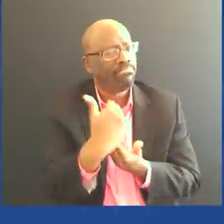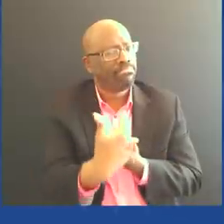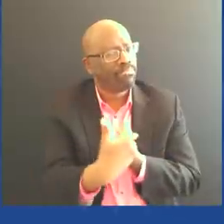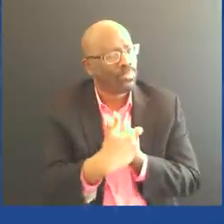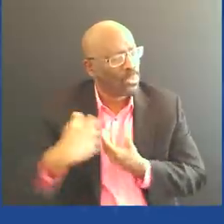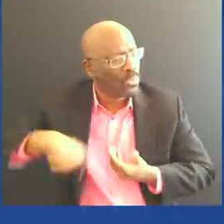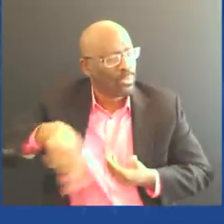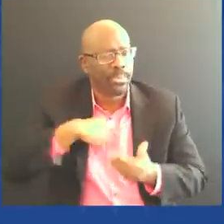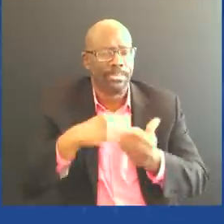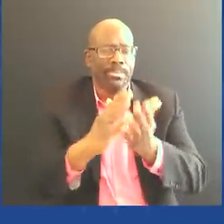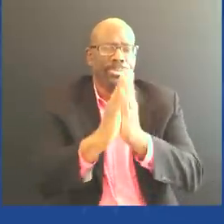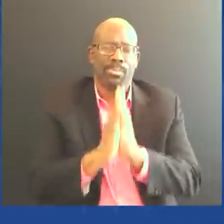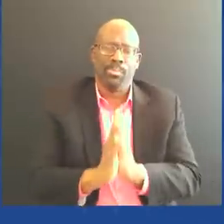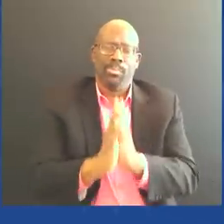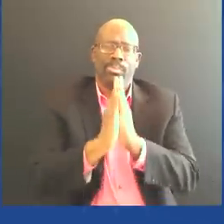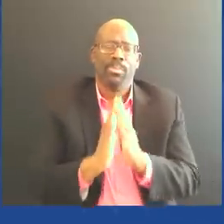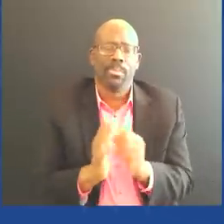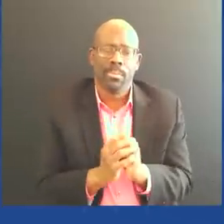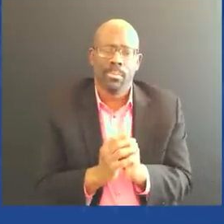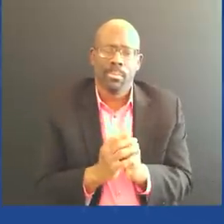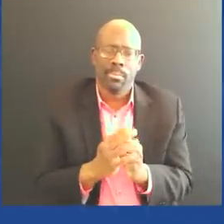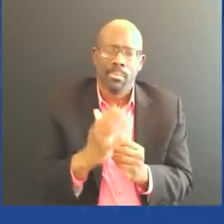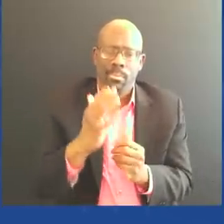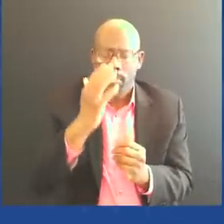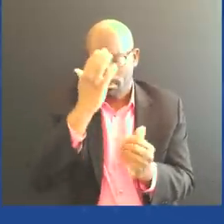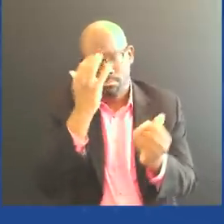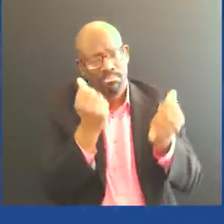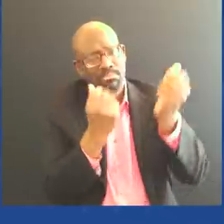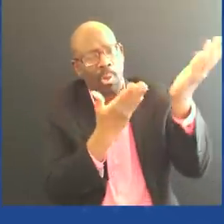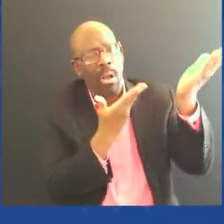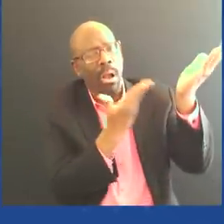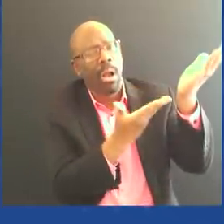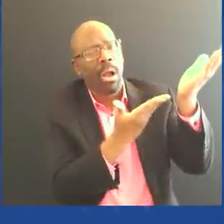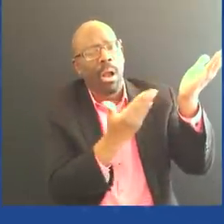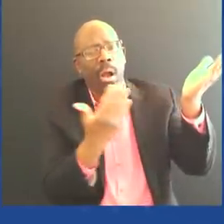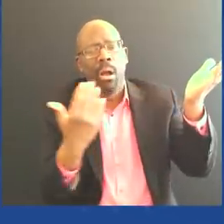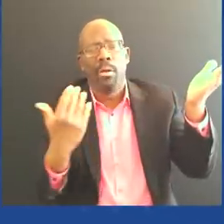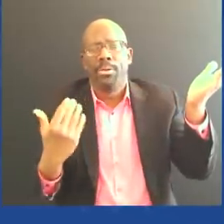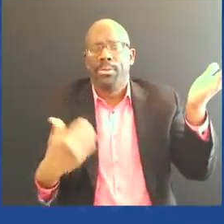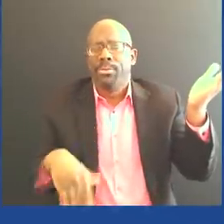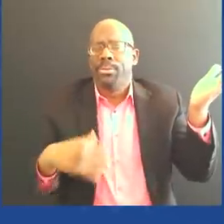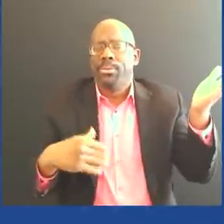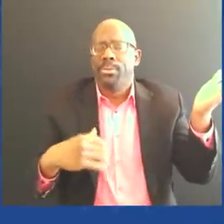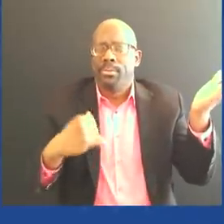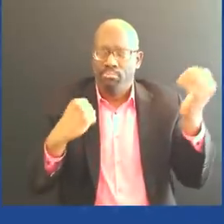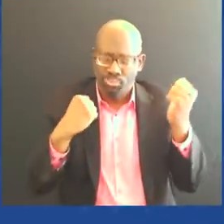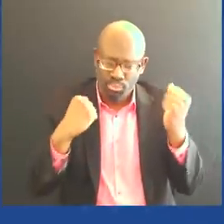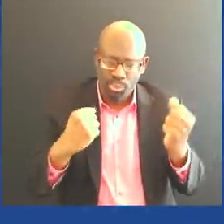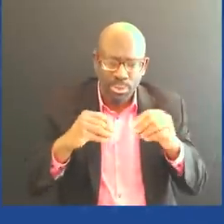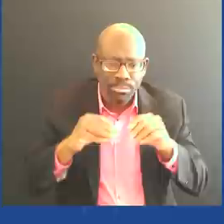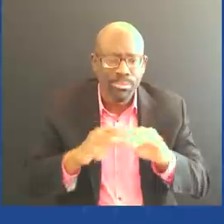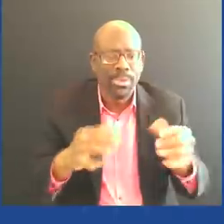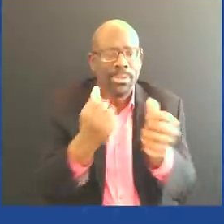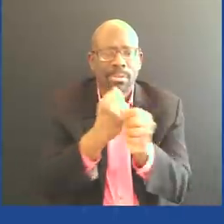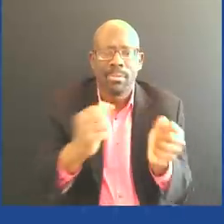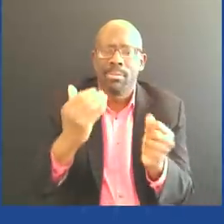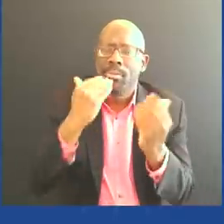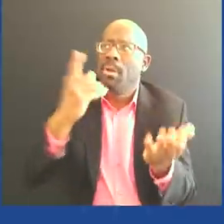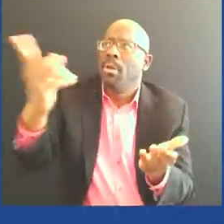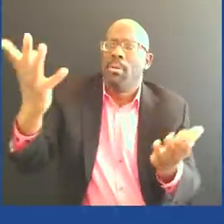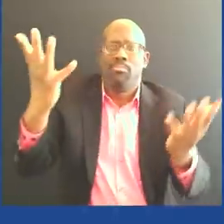Eternal Father, strong to save, we thank you for this beautiful Delaware